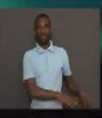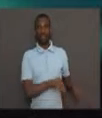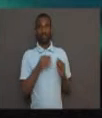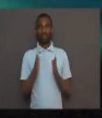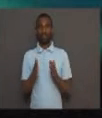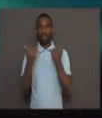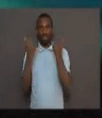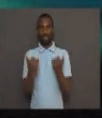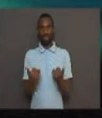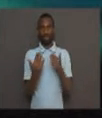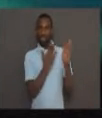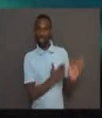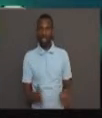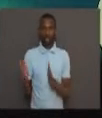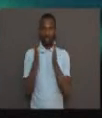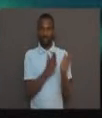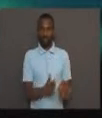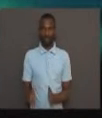Students, let's get ready.